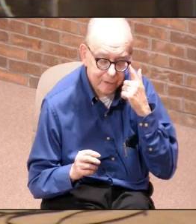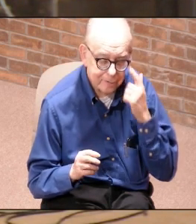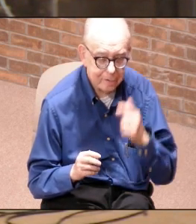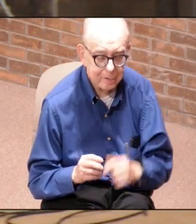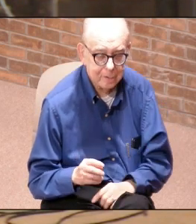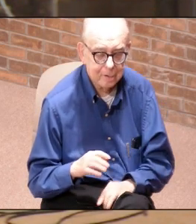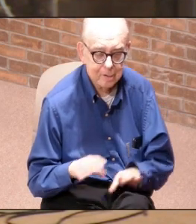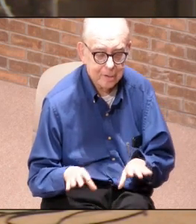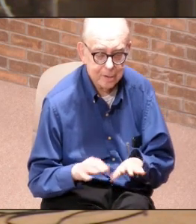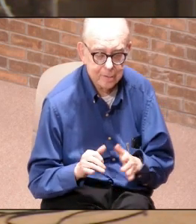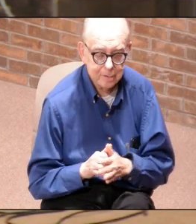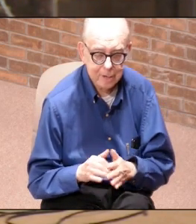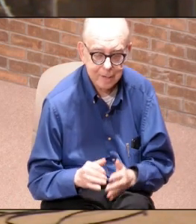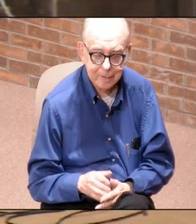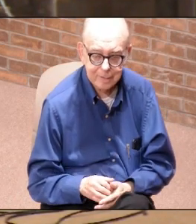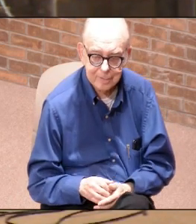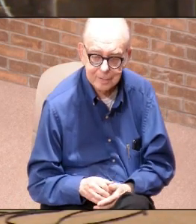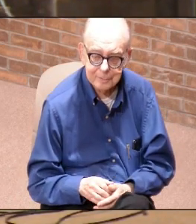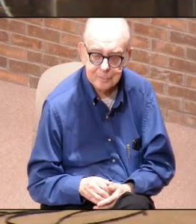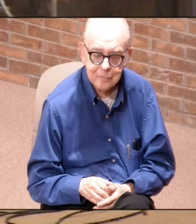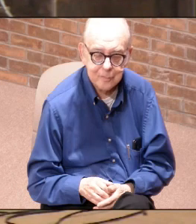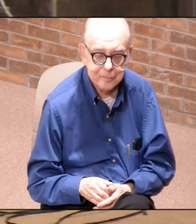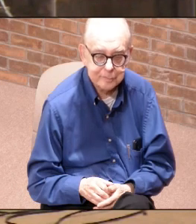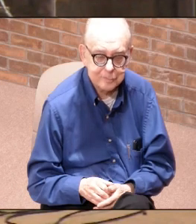You can do like this.